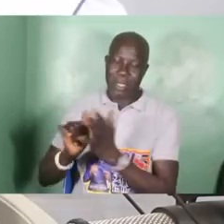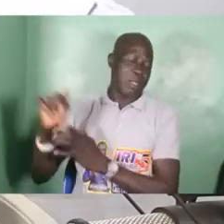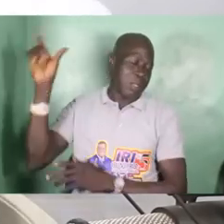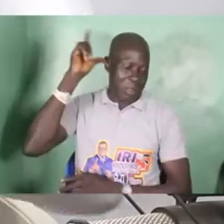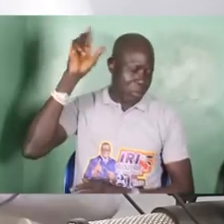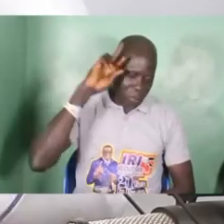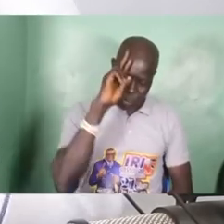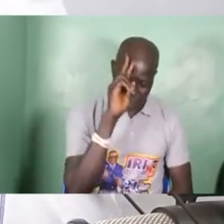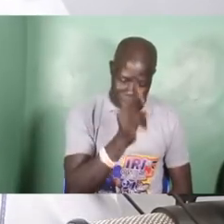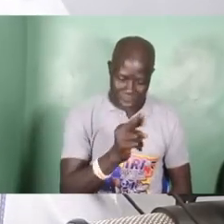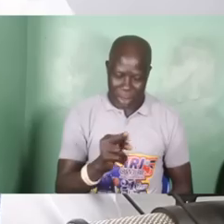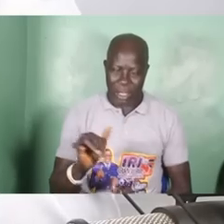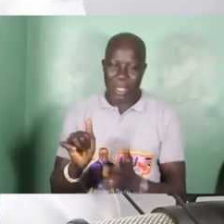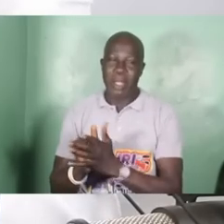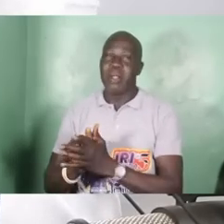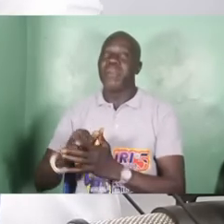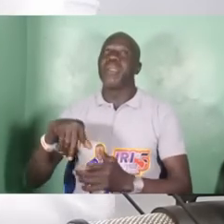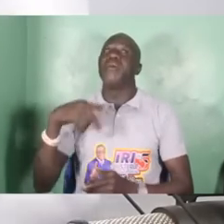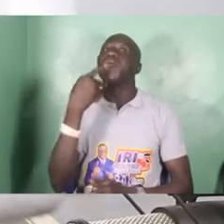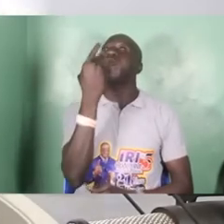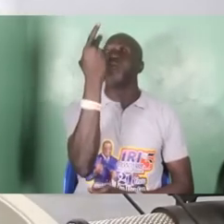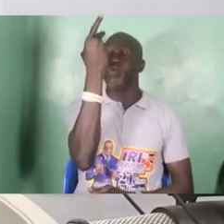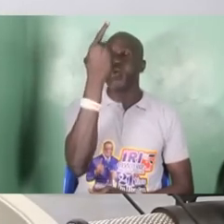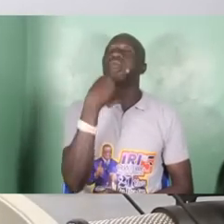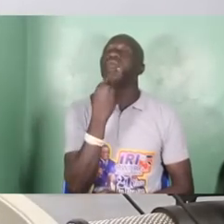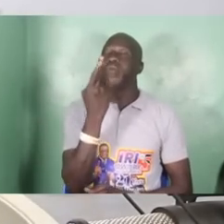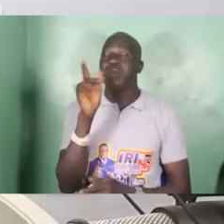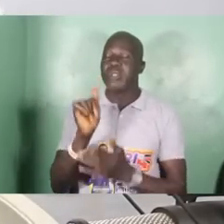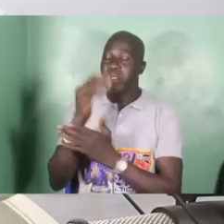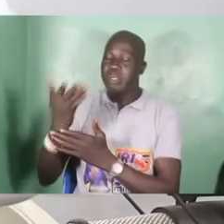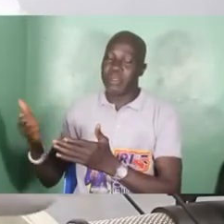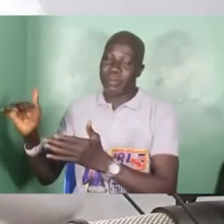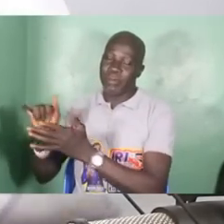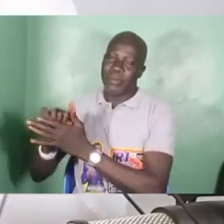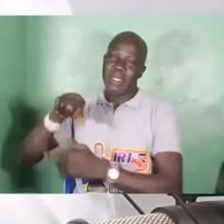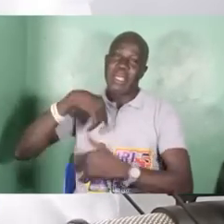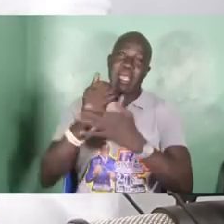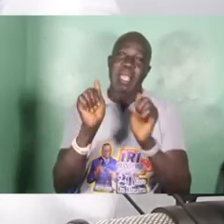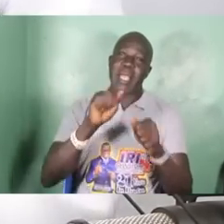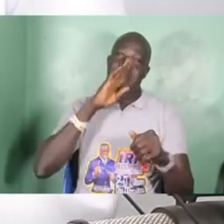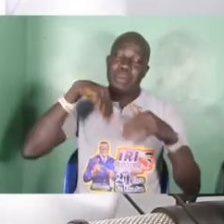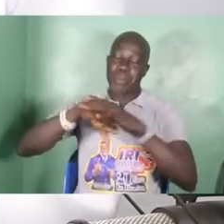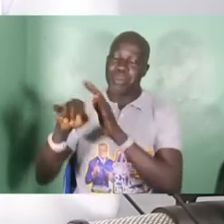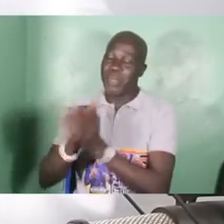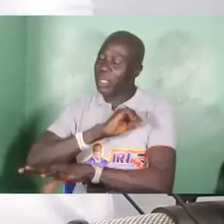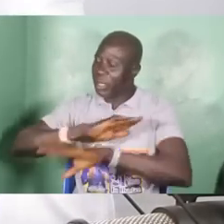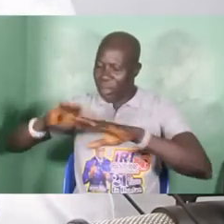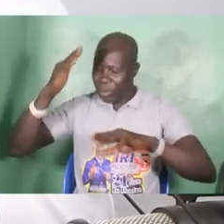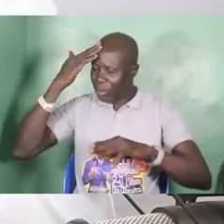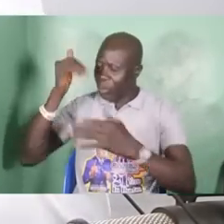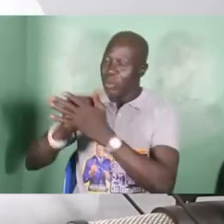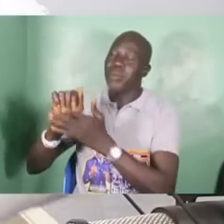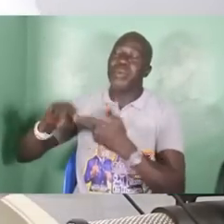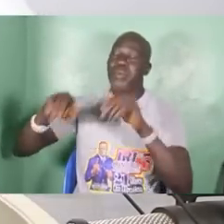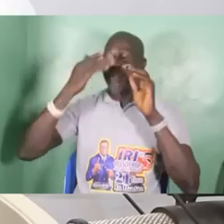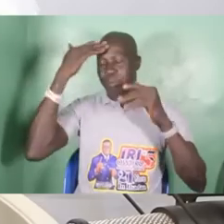mi sa listen sir oh ka ni mo be so I want to say something o le se se ko mo ma tele it's very possible